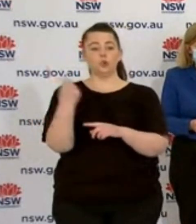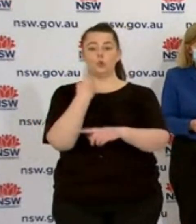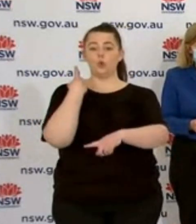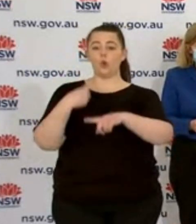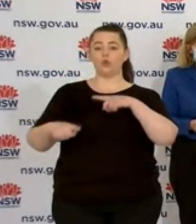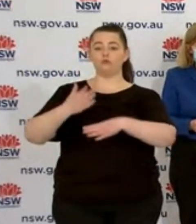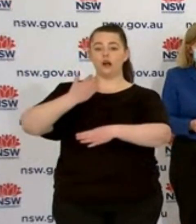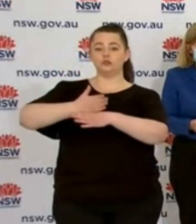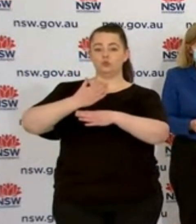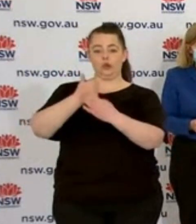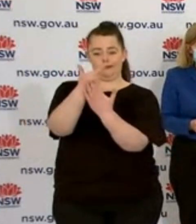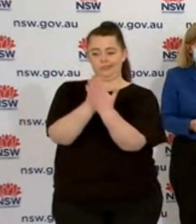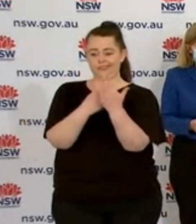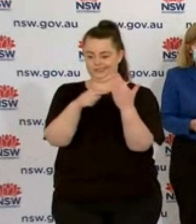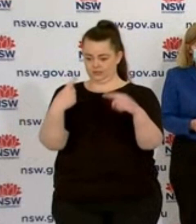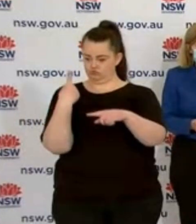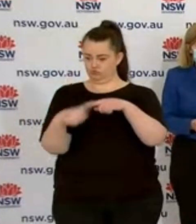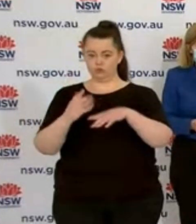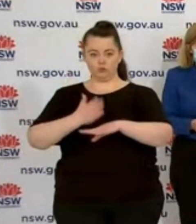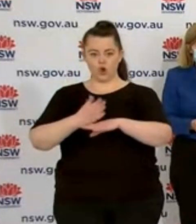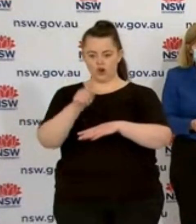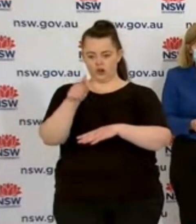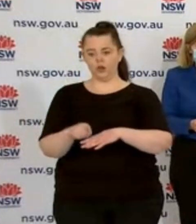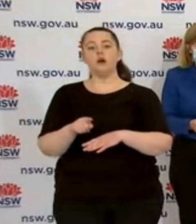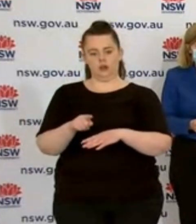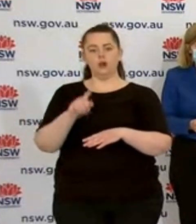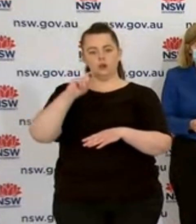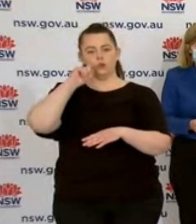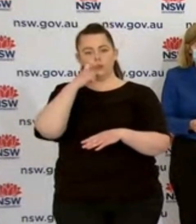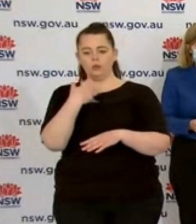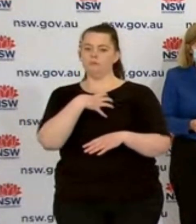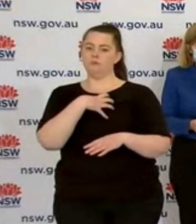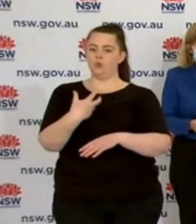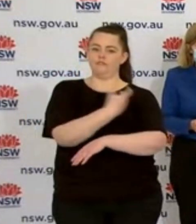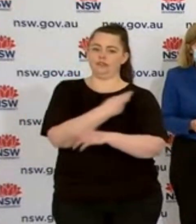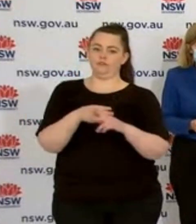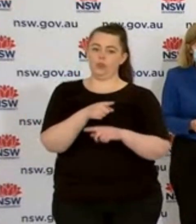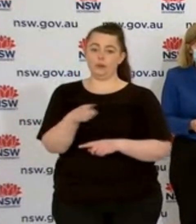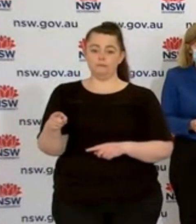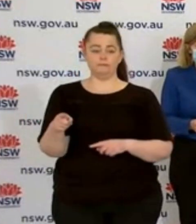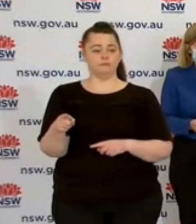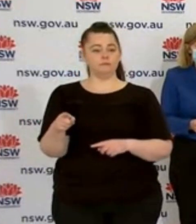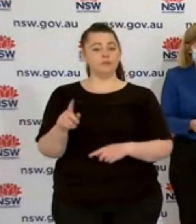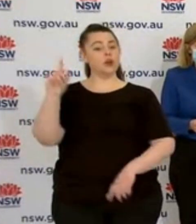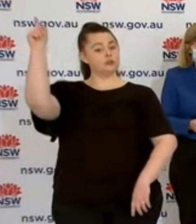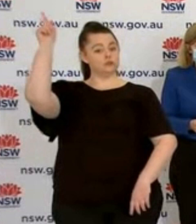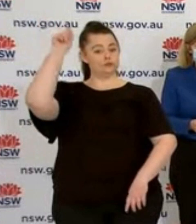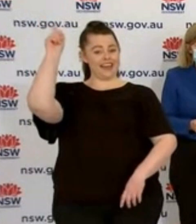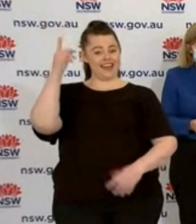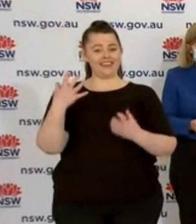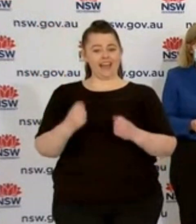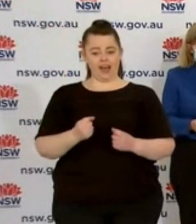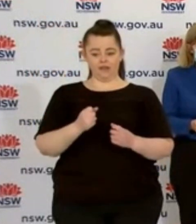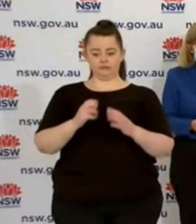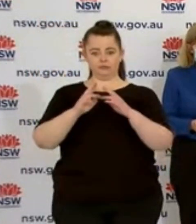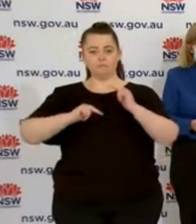week. And today is our big construction worker and tradie day. So we're hoping that at least 10,000 people will get vaccinated today, specifically in the construction